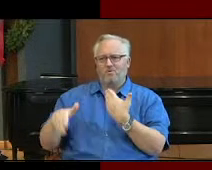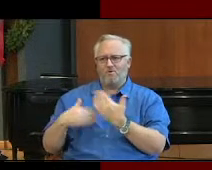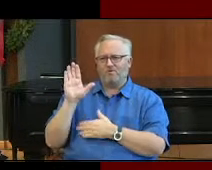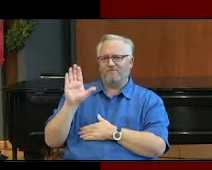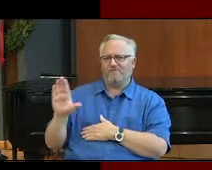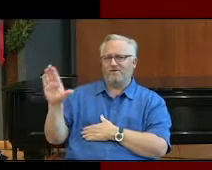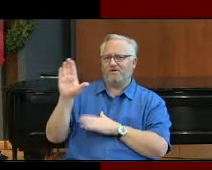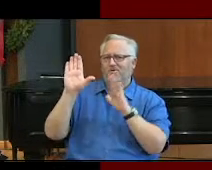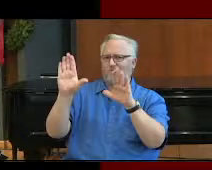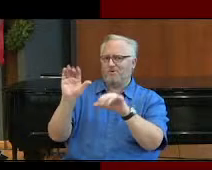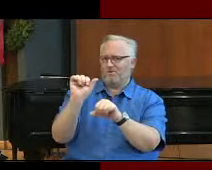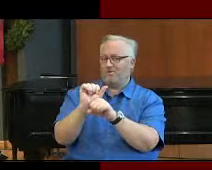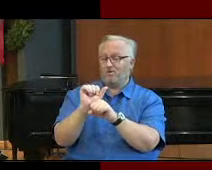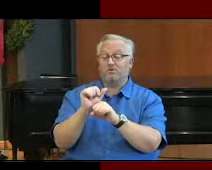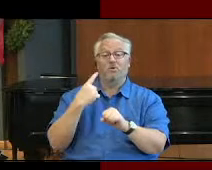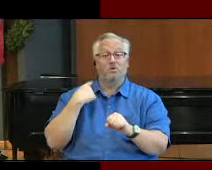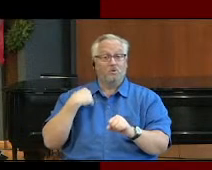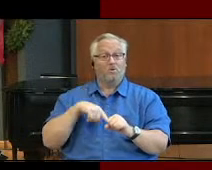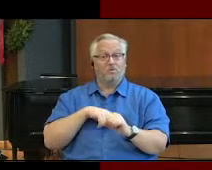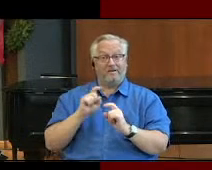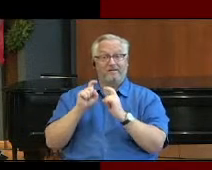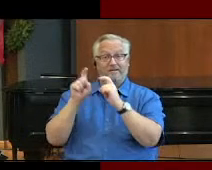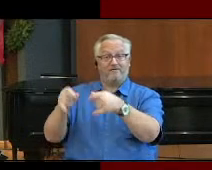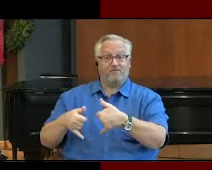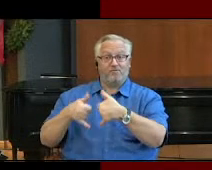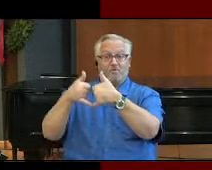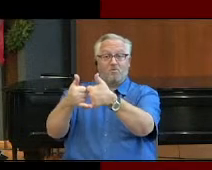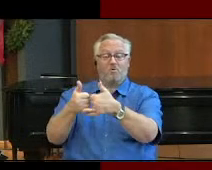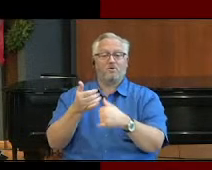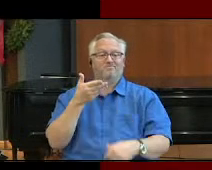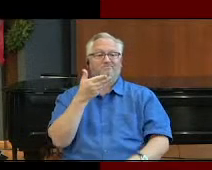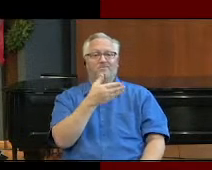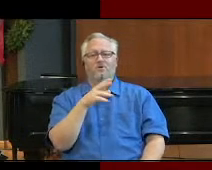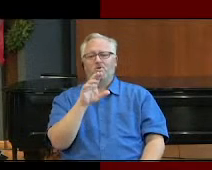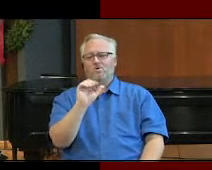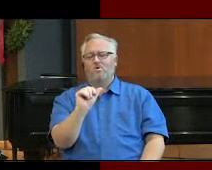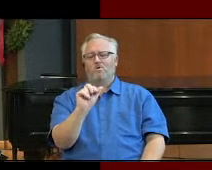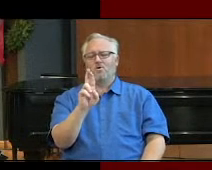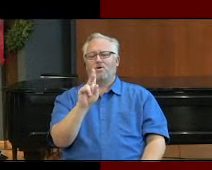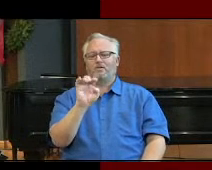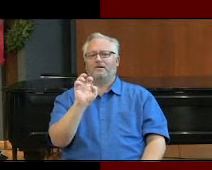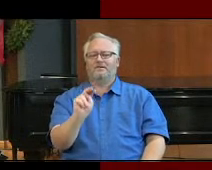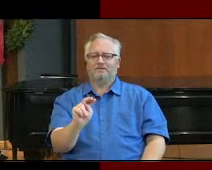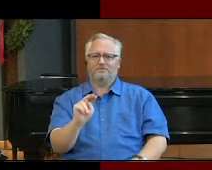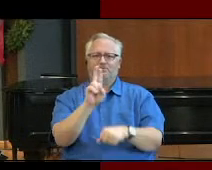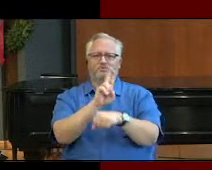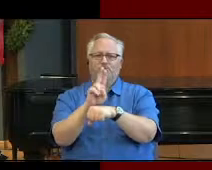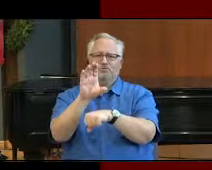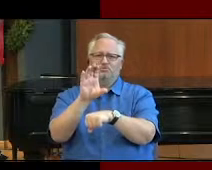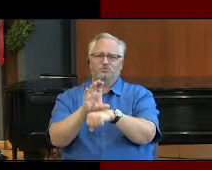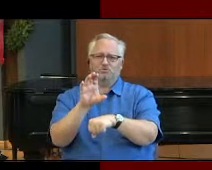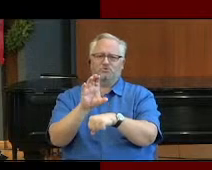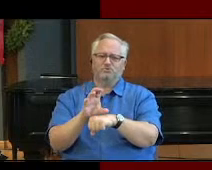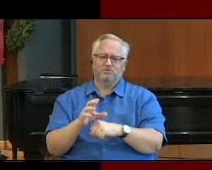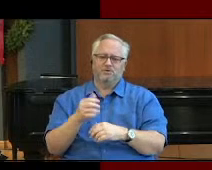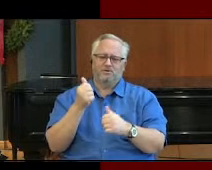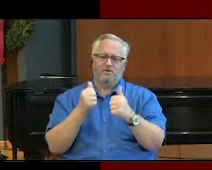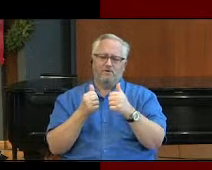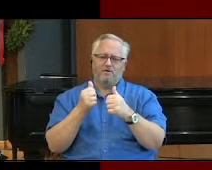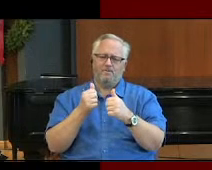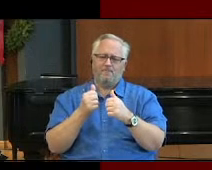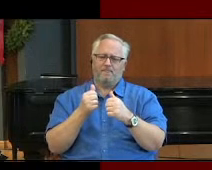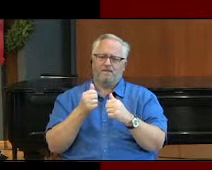And we actually gave them an award at the Arlington Unitarian Universalist Church in the name of the Unitarian